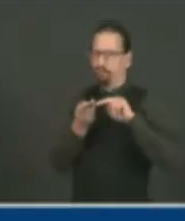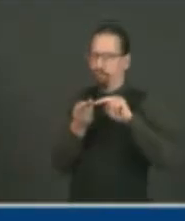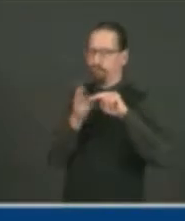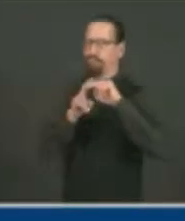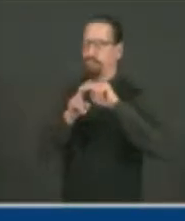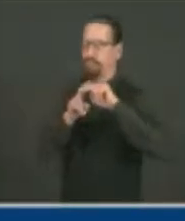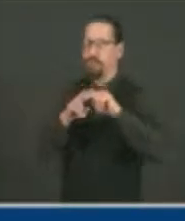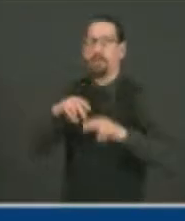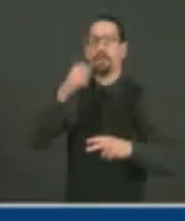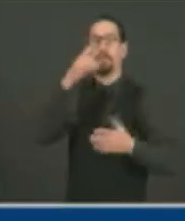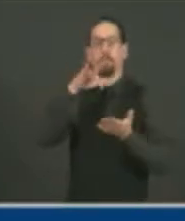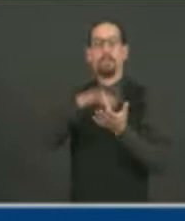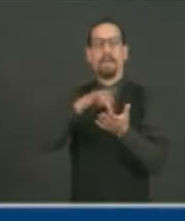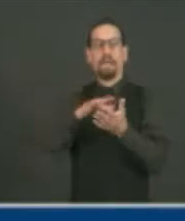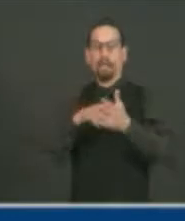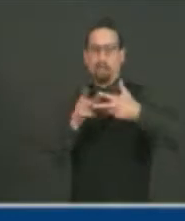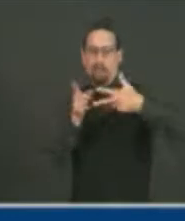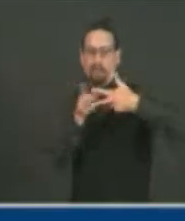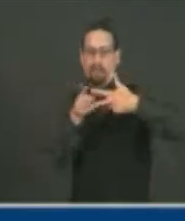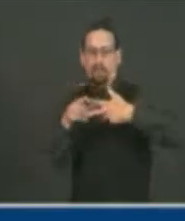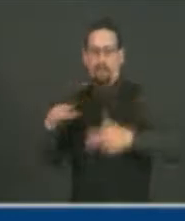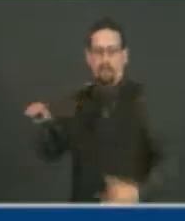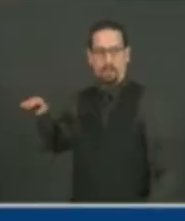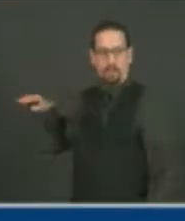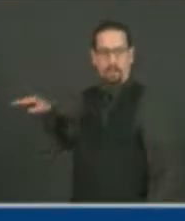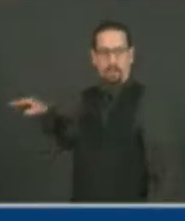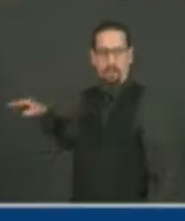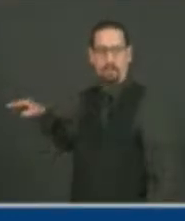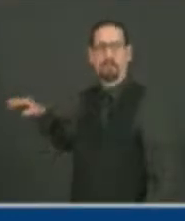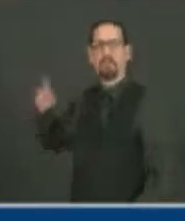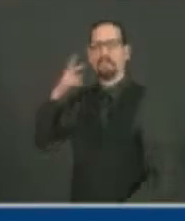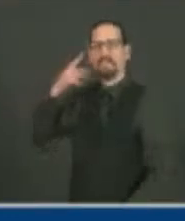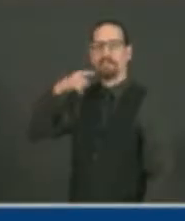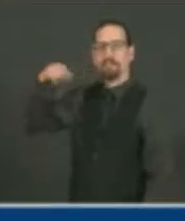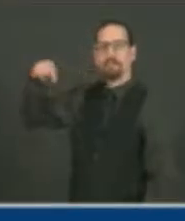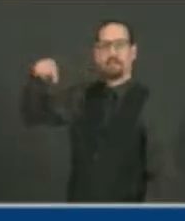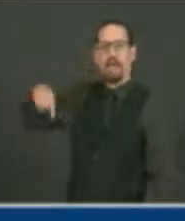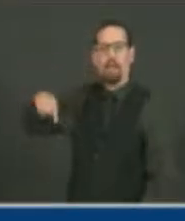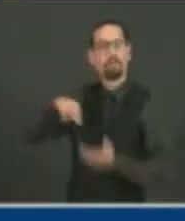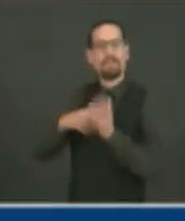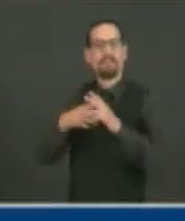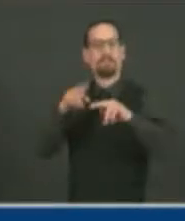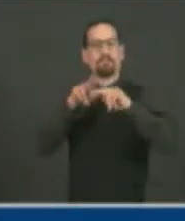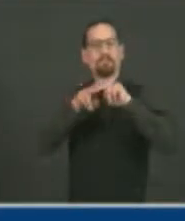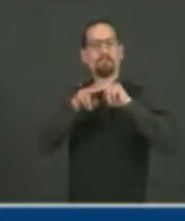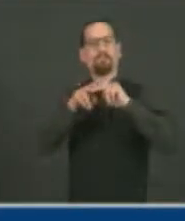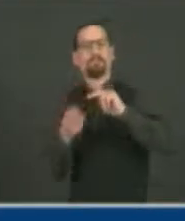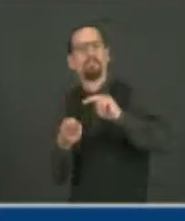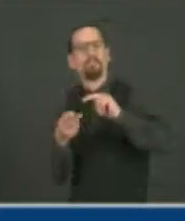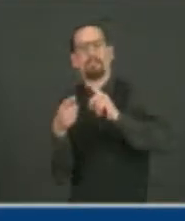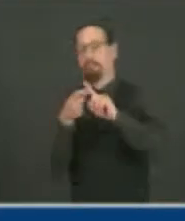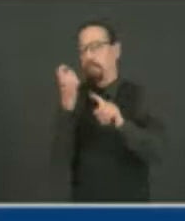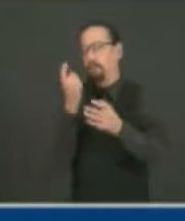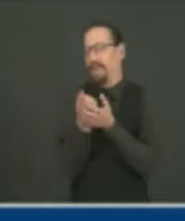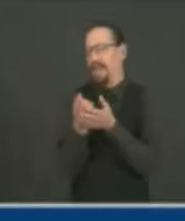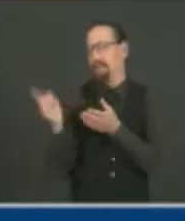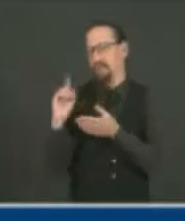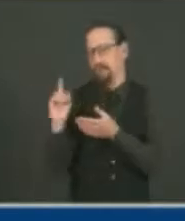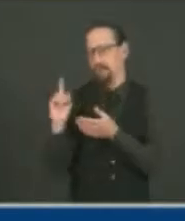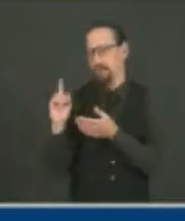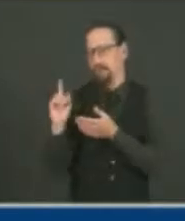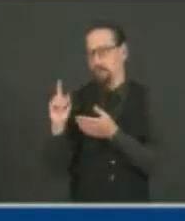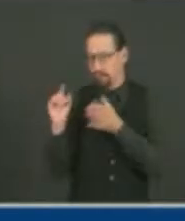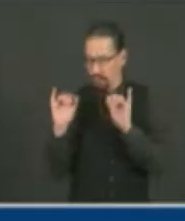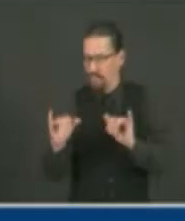excellent. It's trending nicely downward. Now, I also want to say this. Just please don't panic if you see